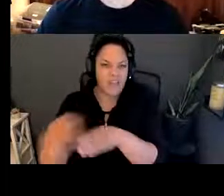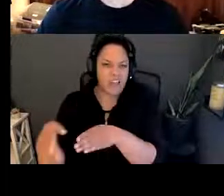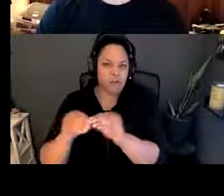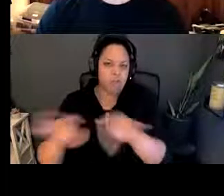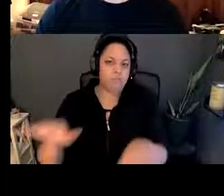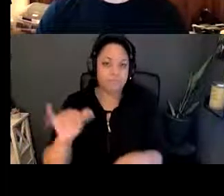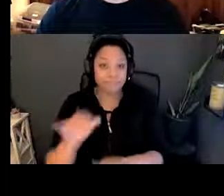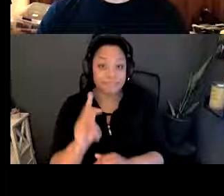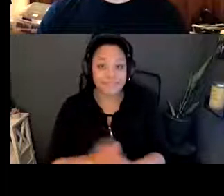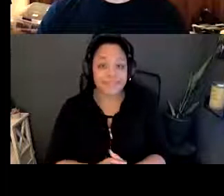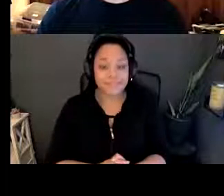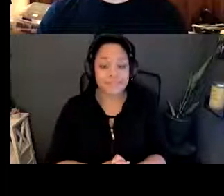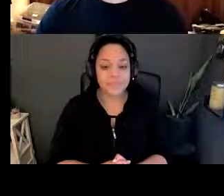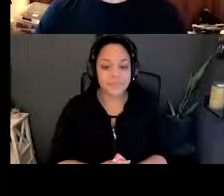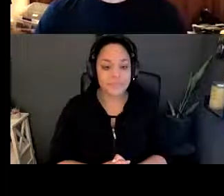context.